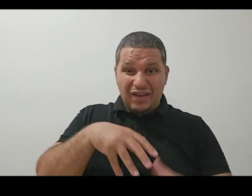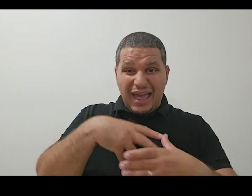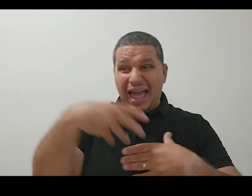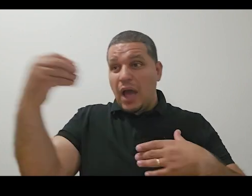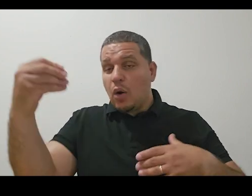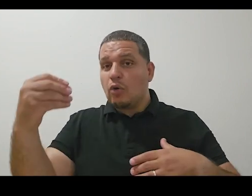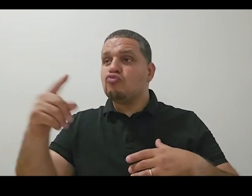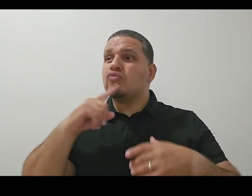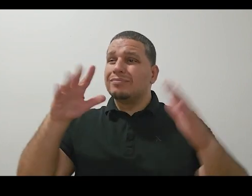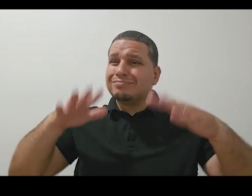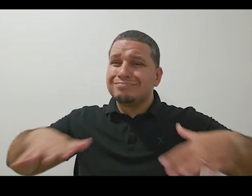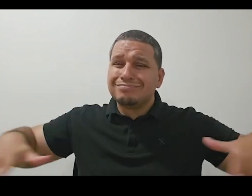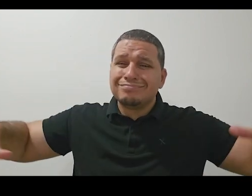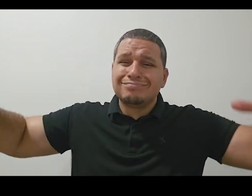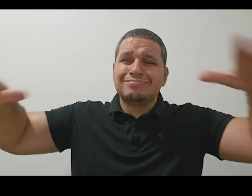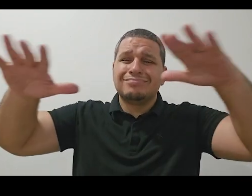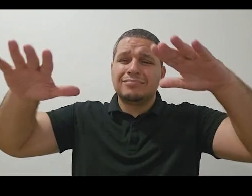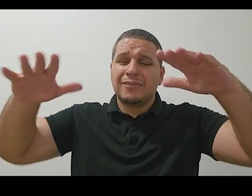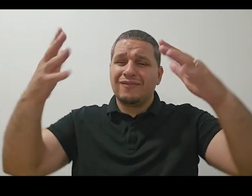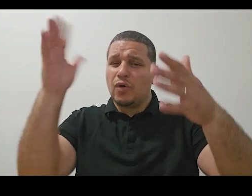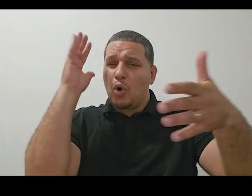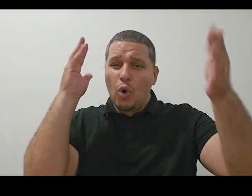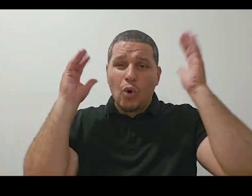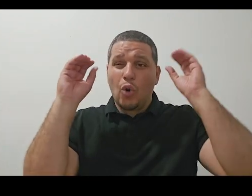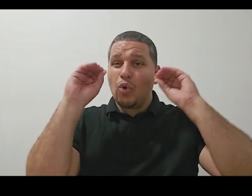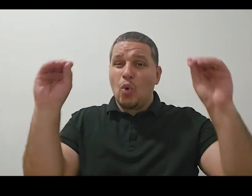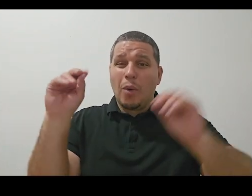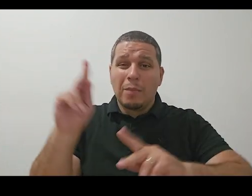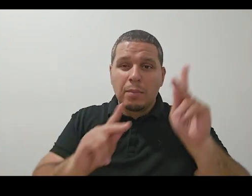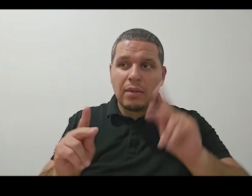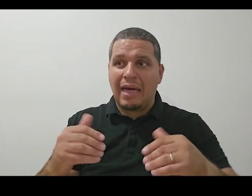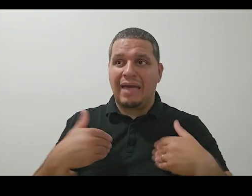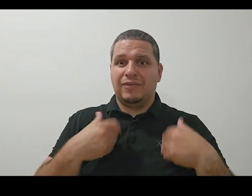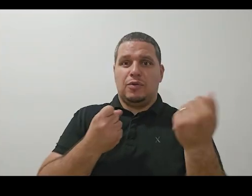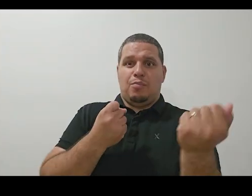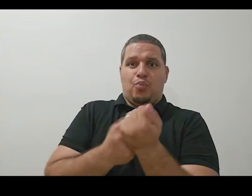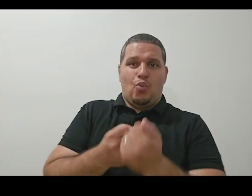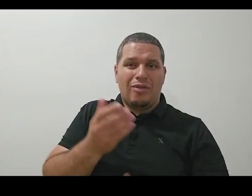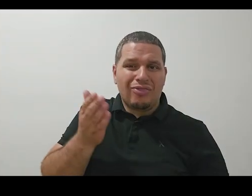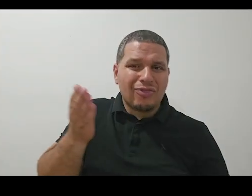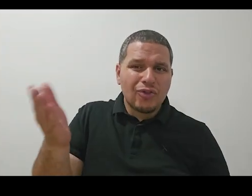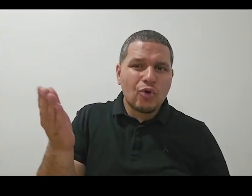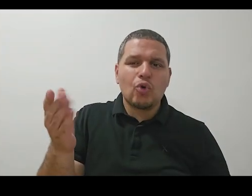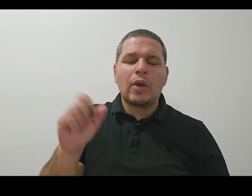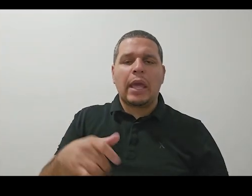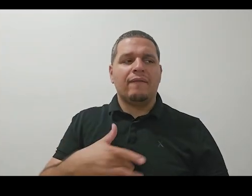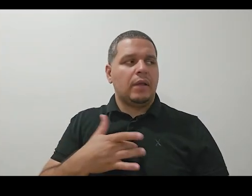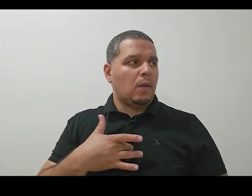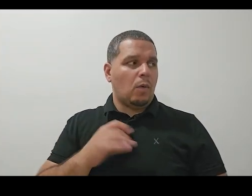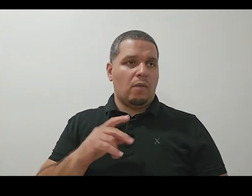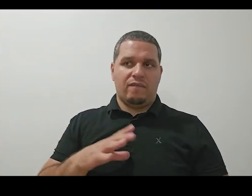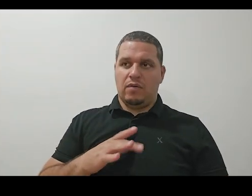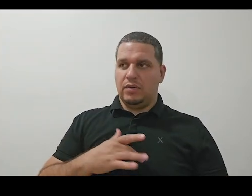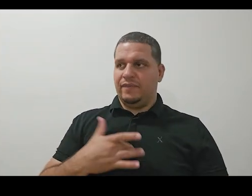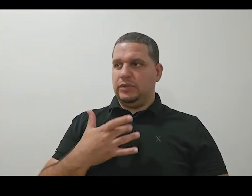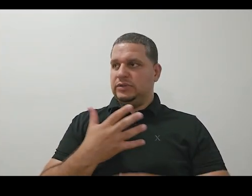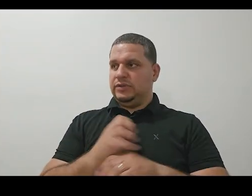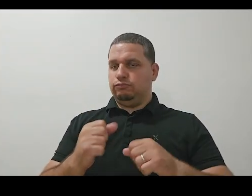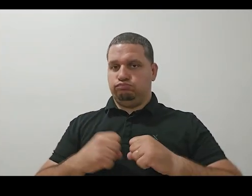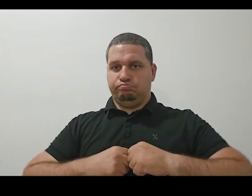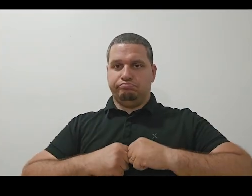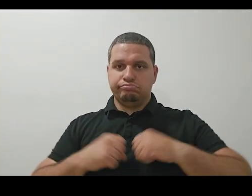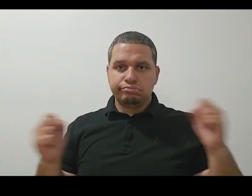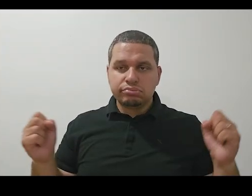go somewhere so secluded and have the supports that you need so you can share what you